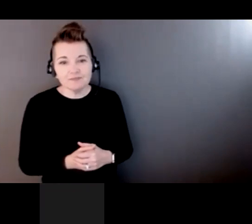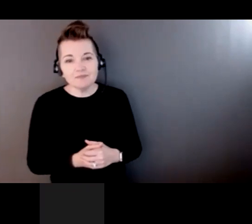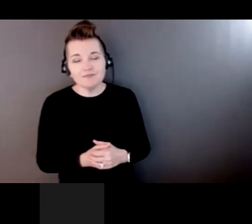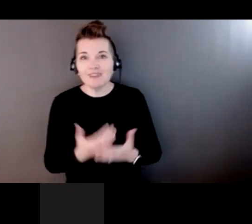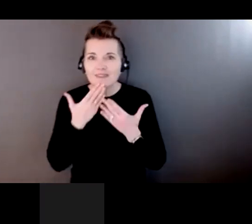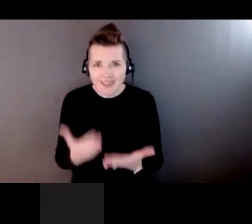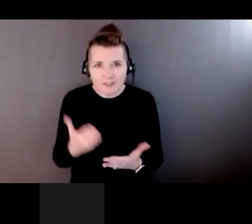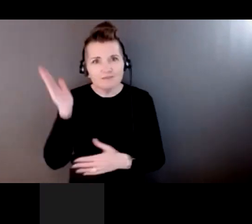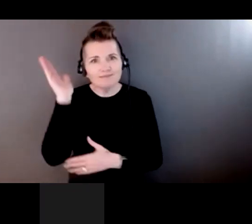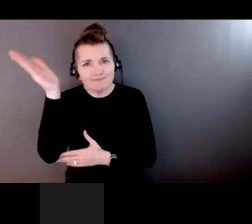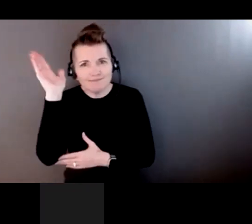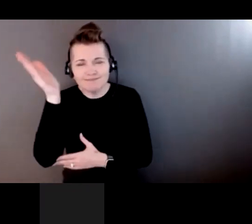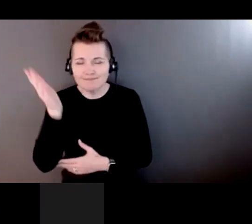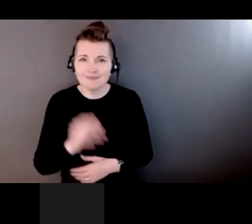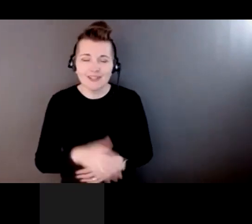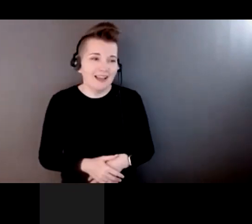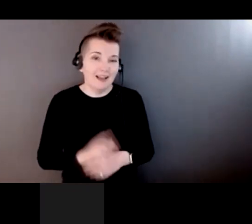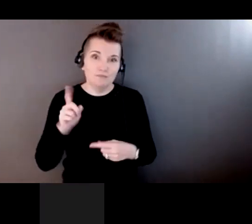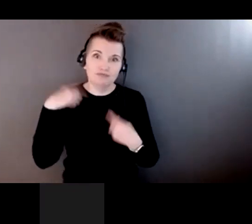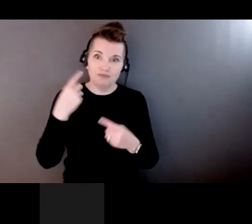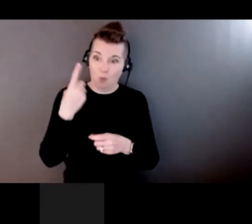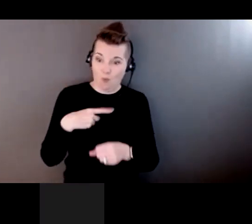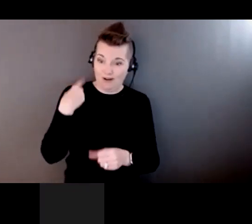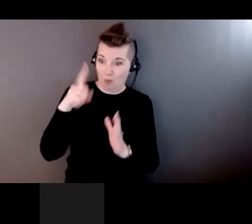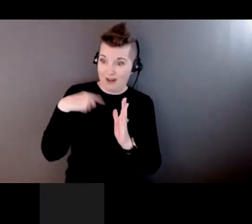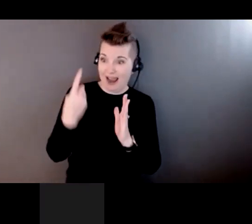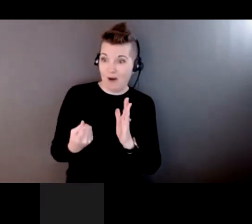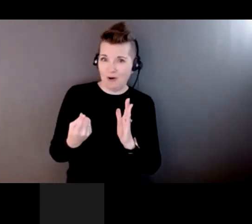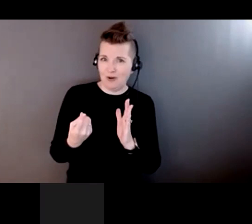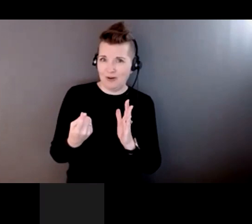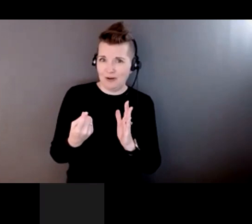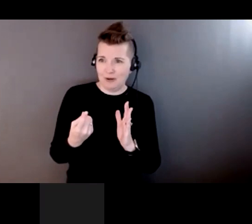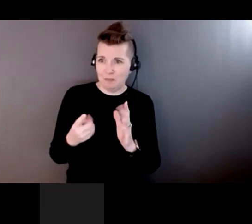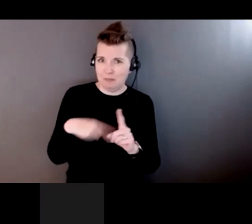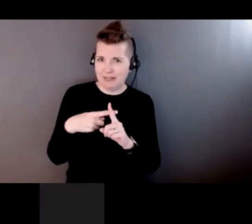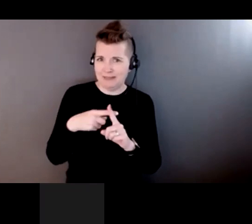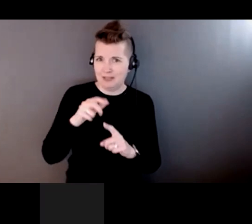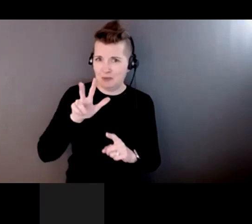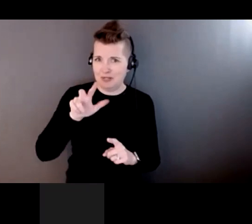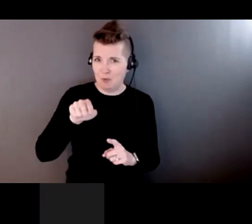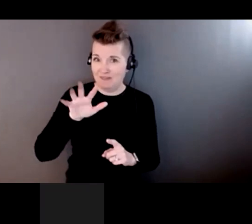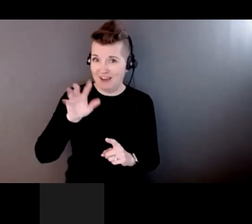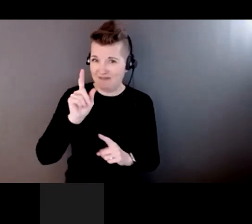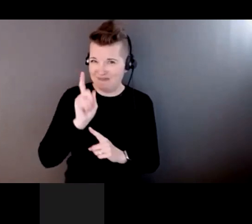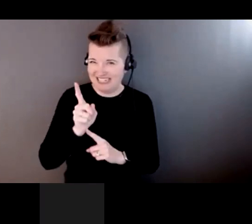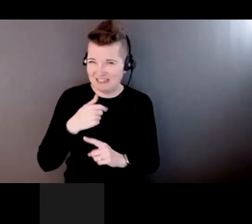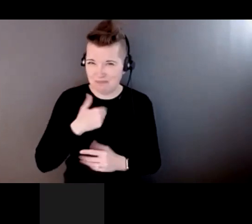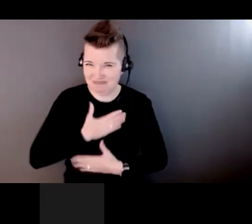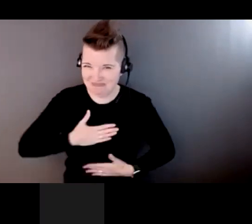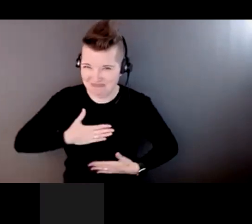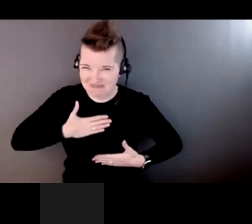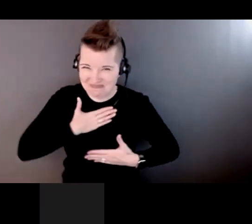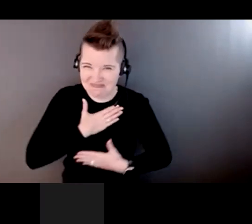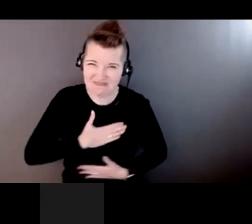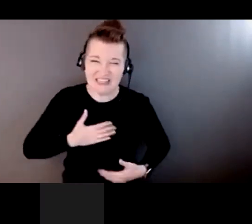today. I thoroughly enjoyed our last hour and 3.5 minutes together. Thank you again. And please, if you have questions,